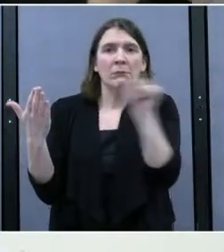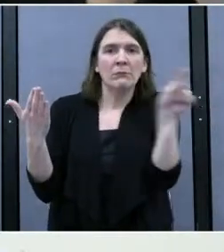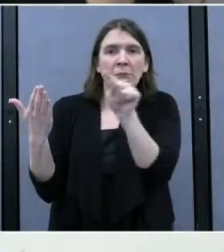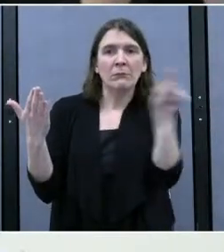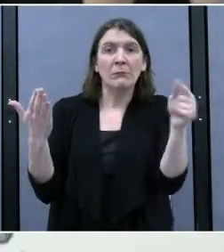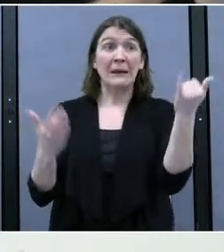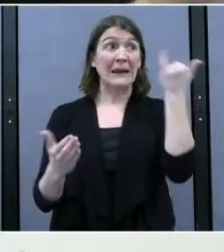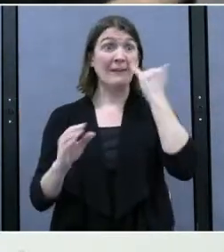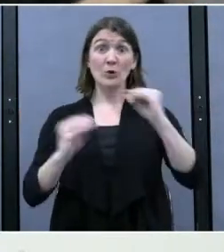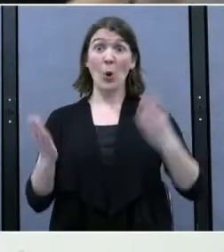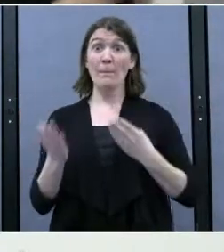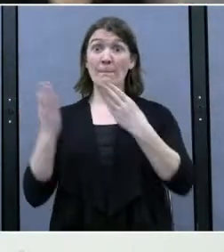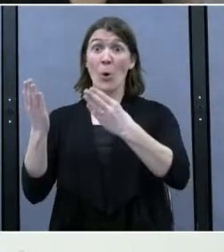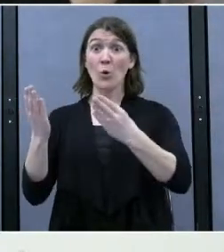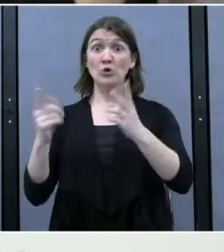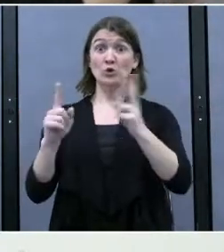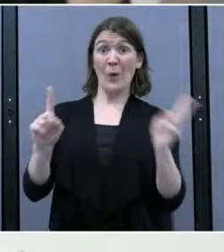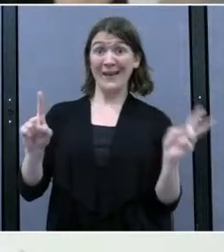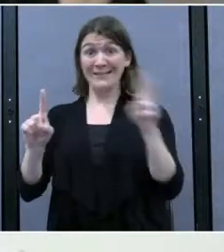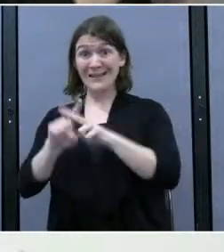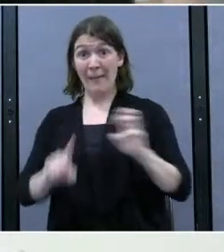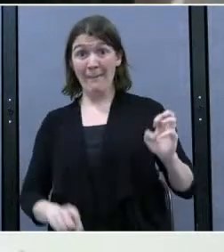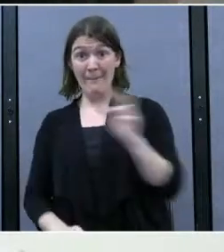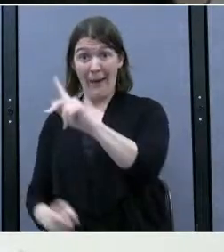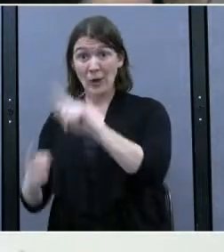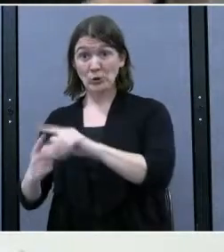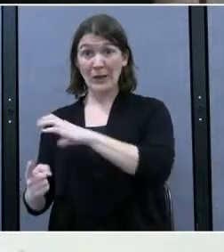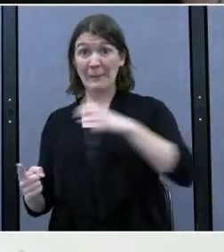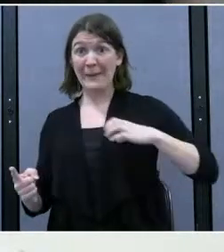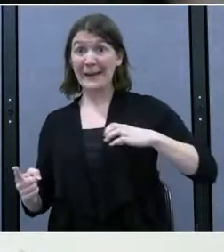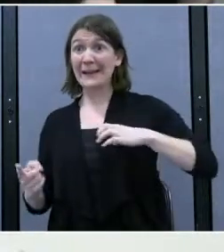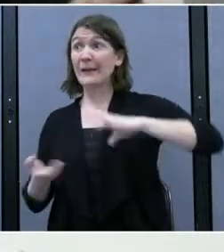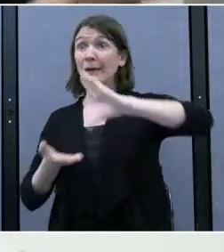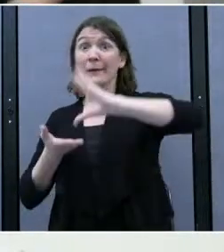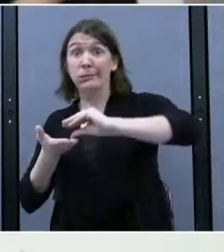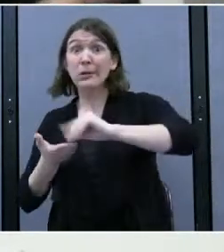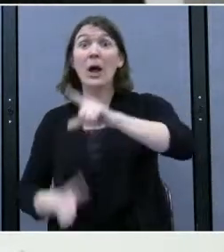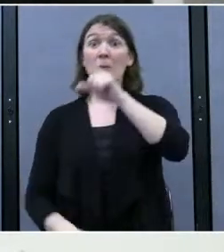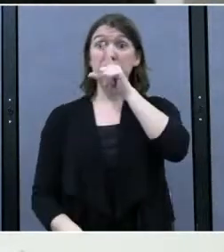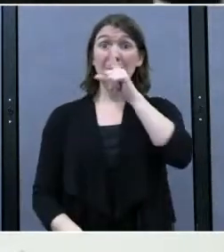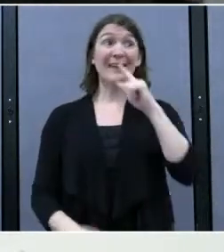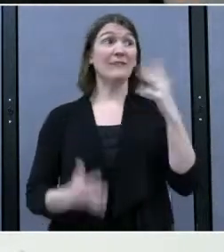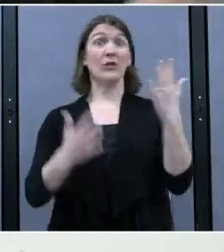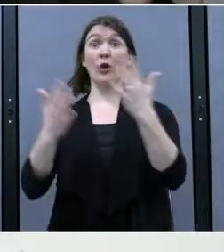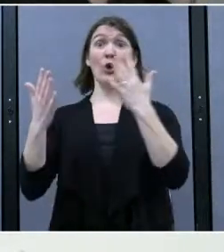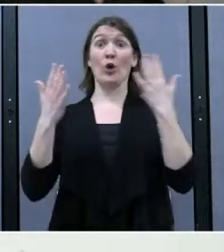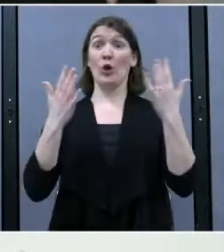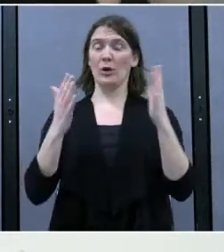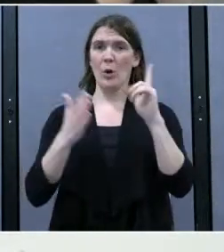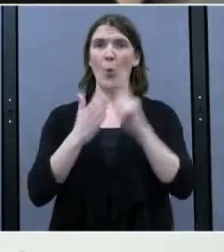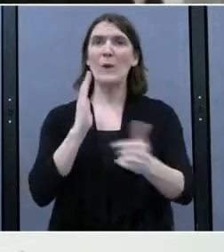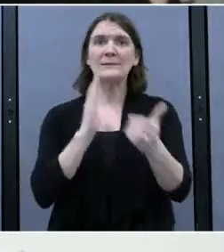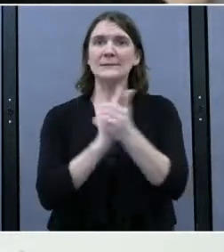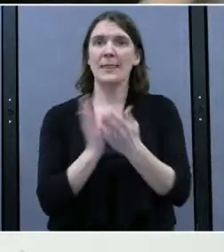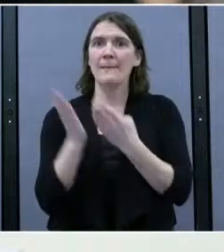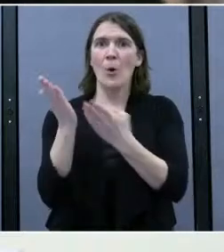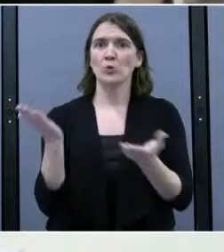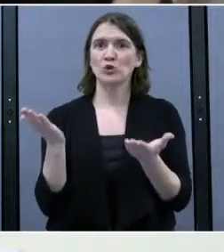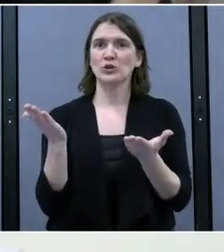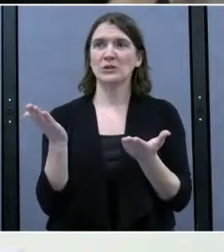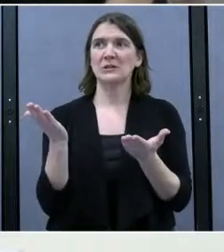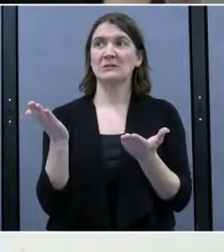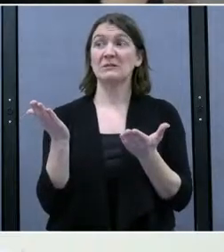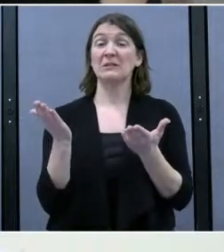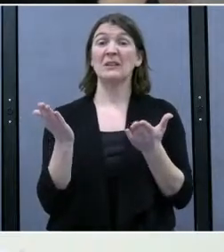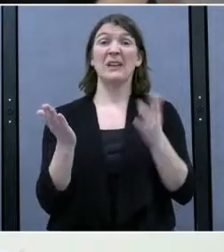no motion to delegate or go back with a lower number, then I agree with the moderator, you've got an